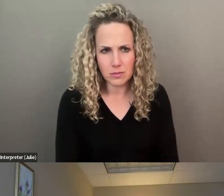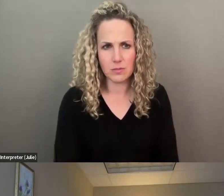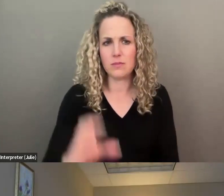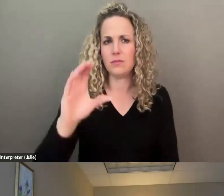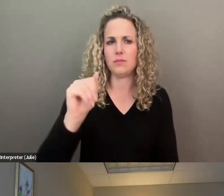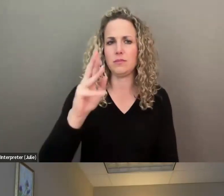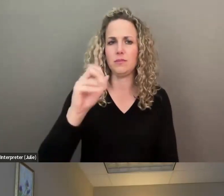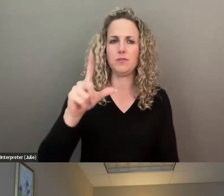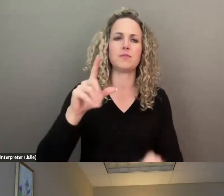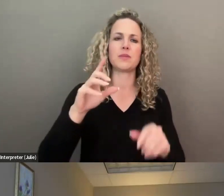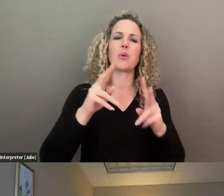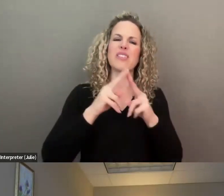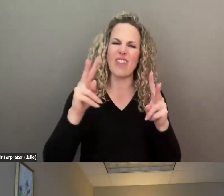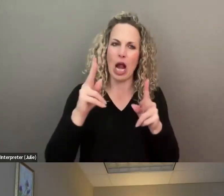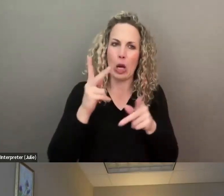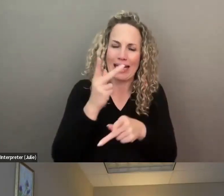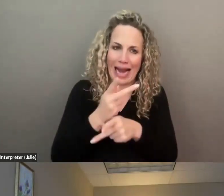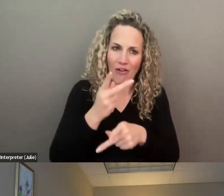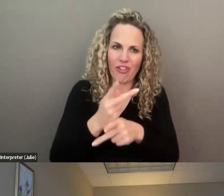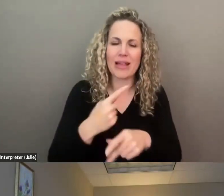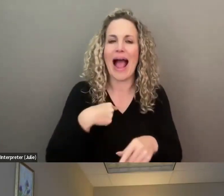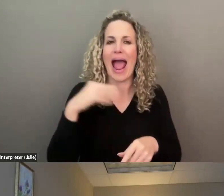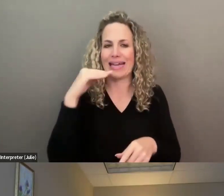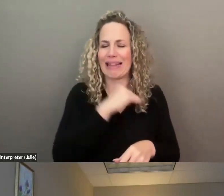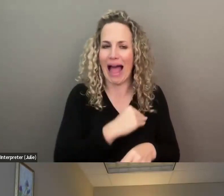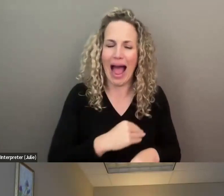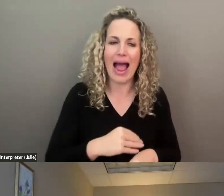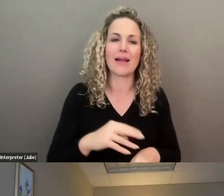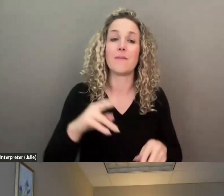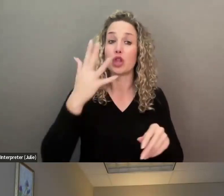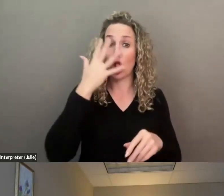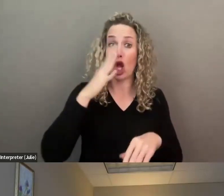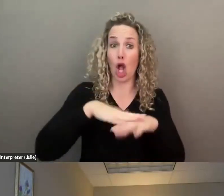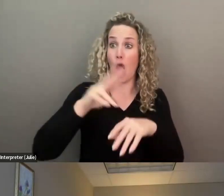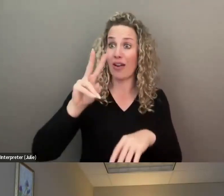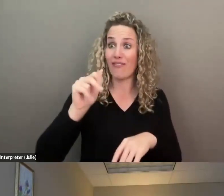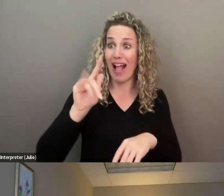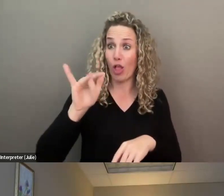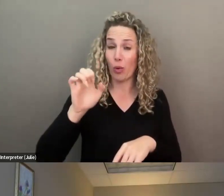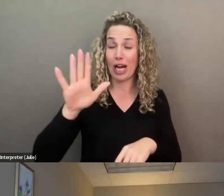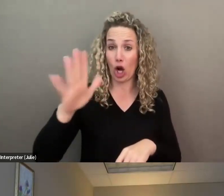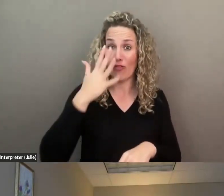Very carefully. I lied. I will say the look on Valerie's face was